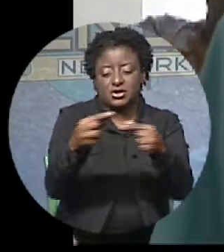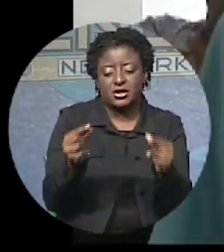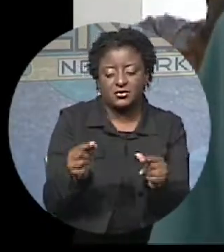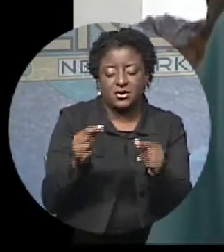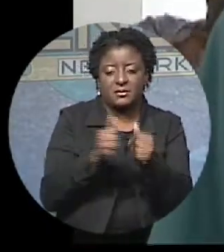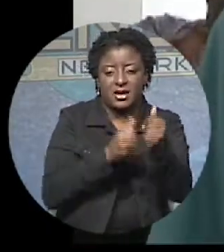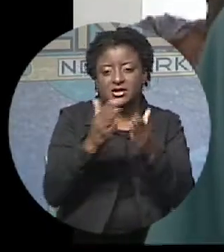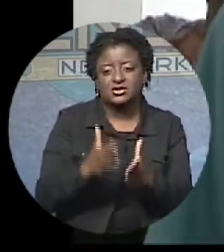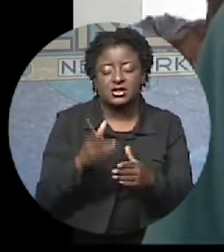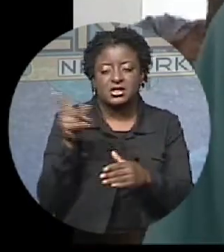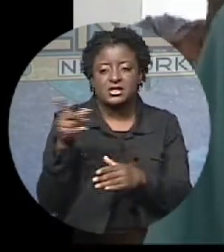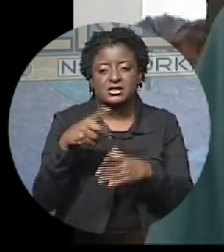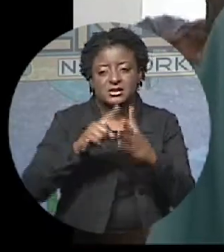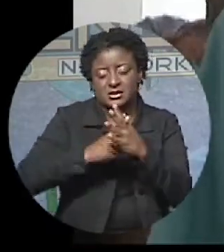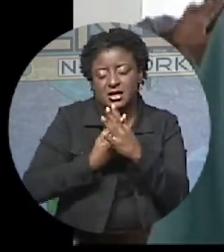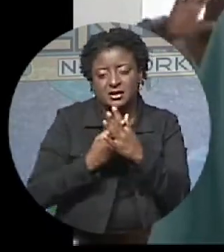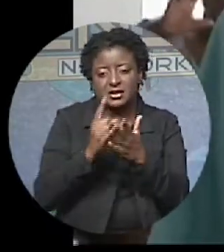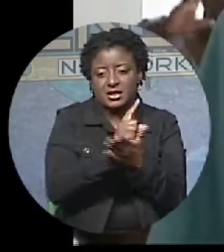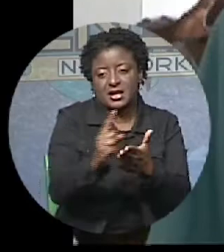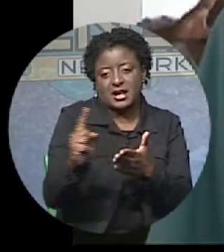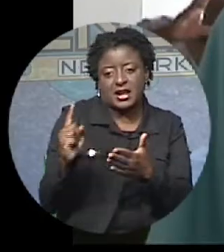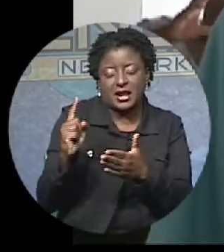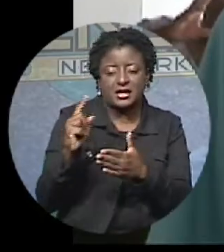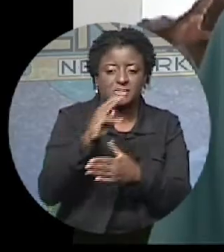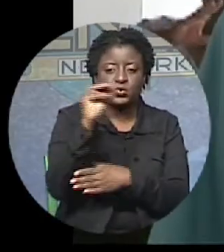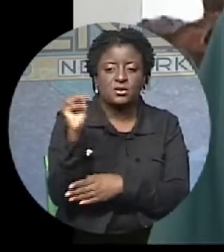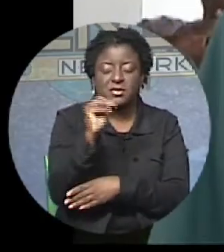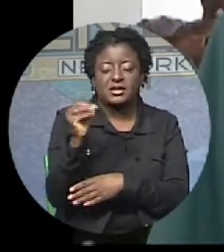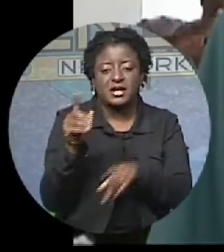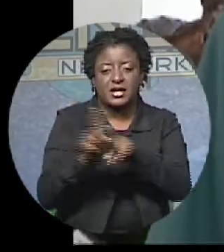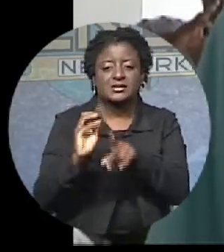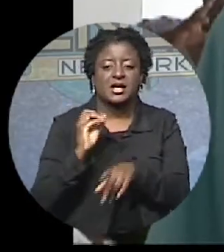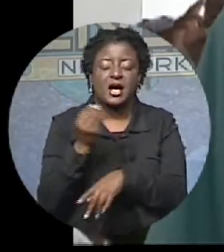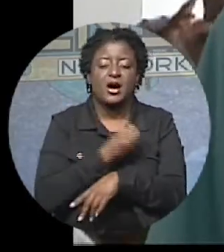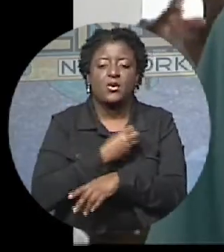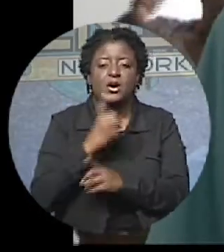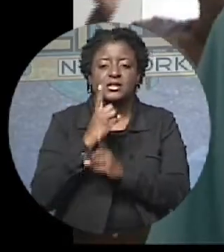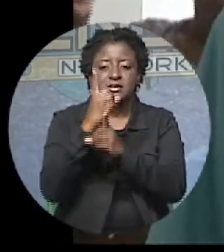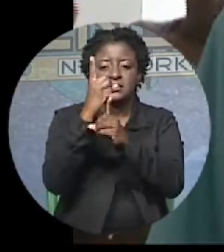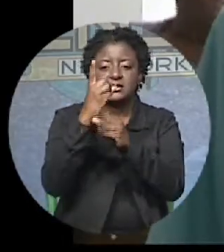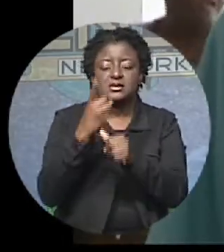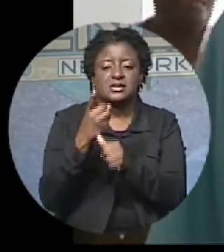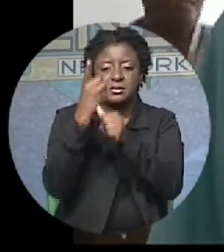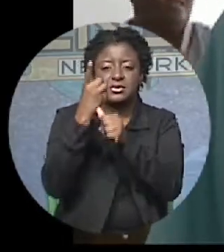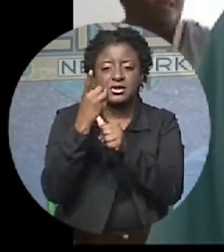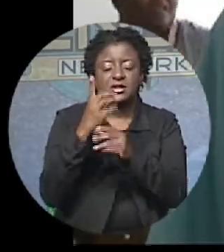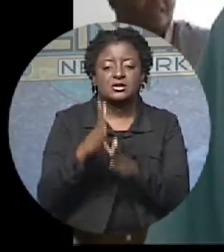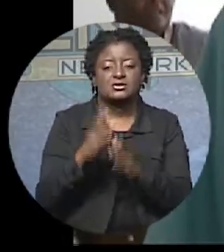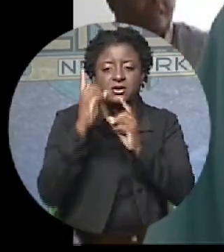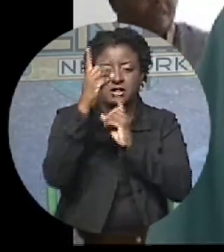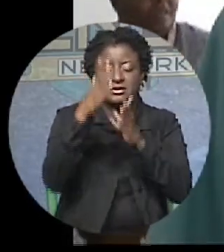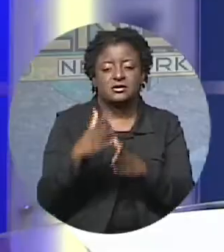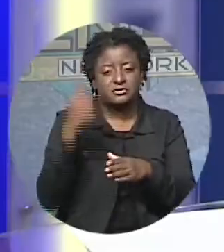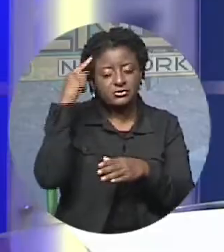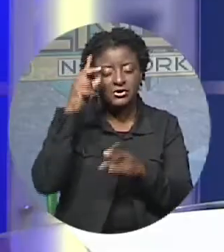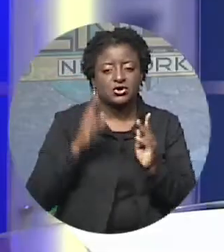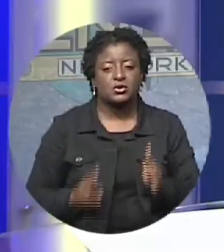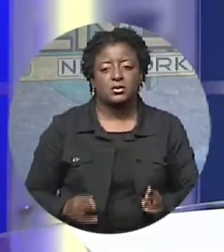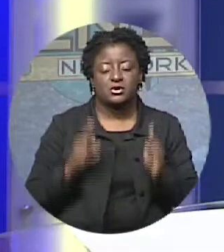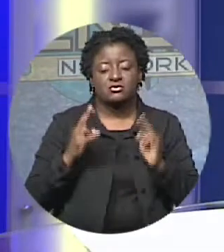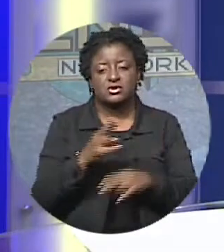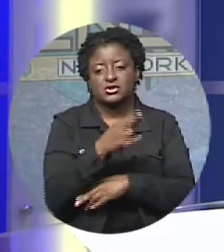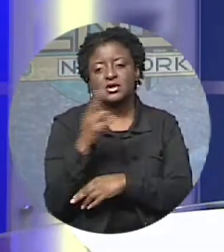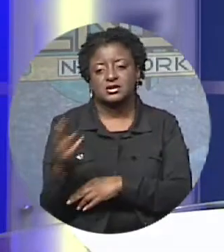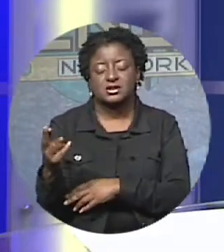started last week, Monday, as our deputy director in charge of human resources.